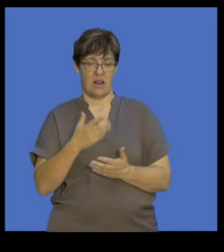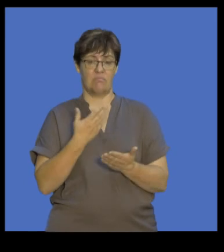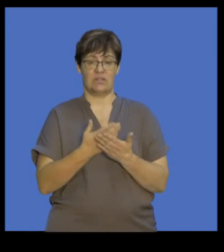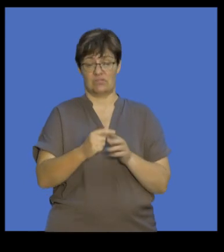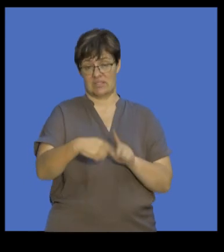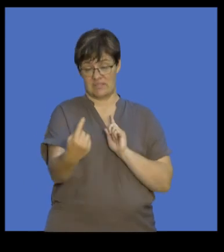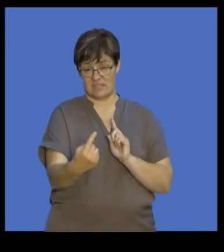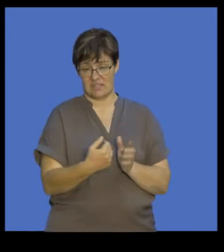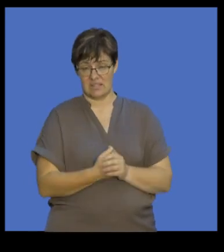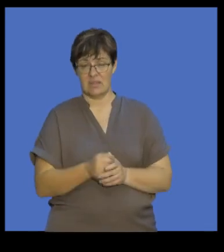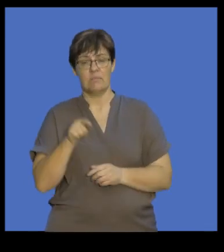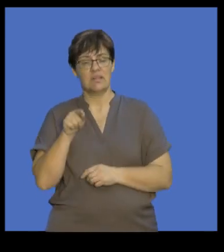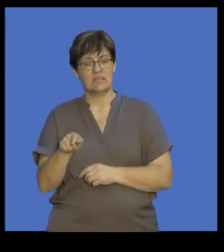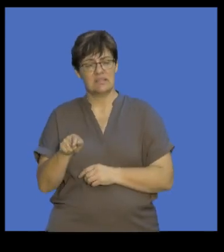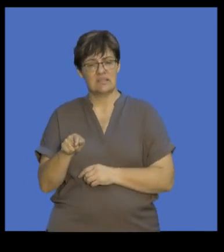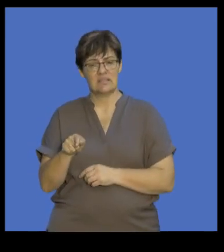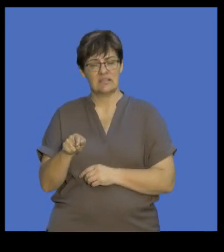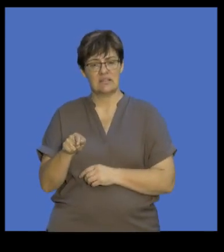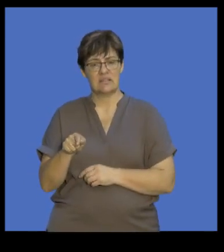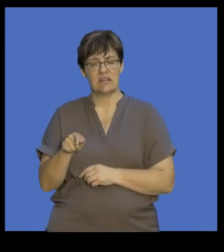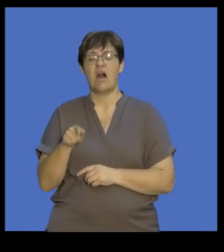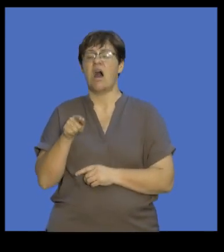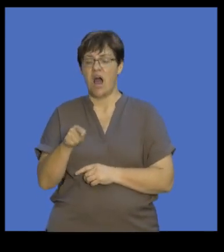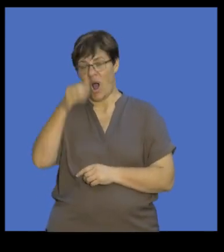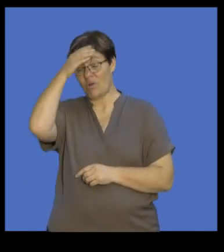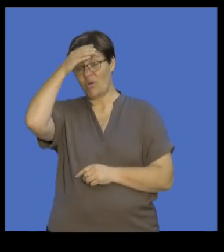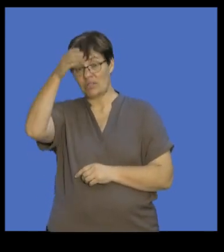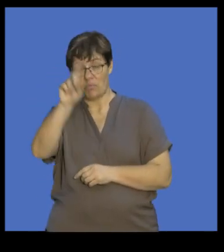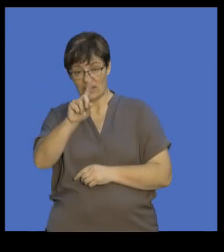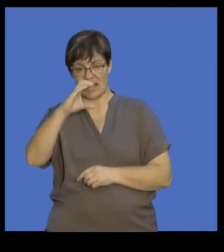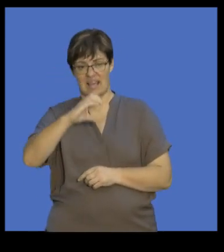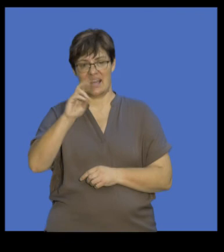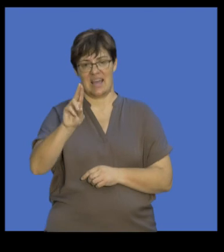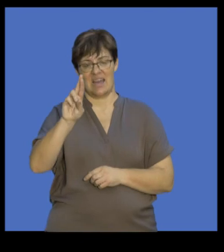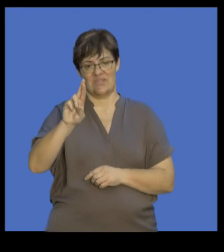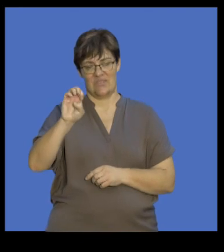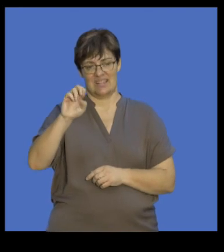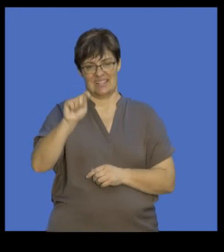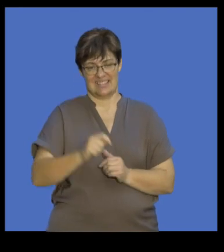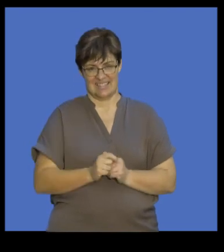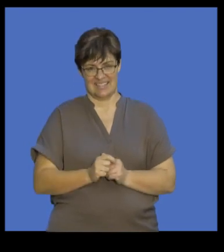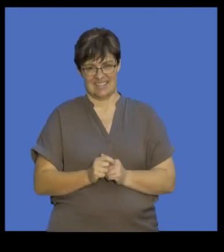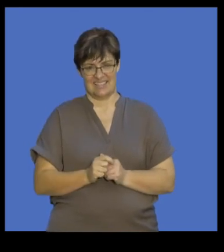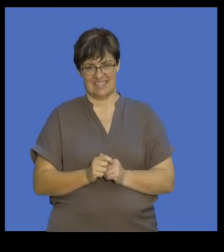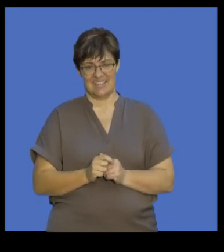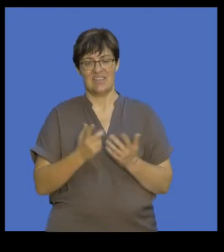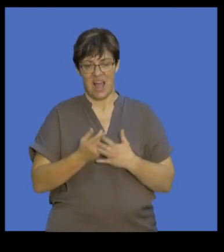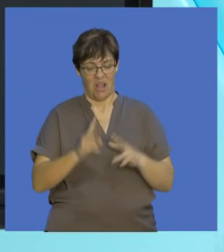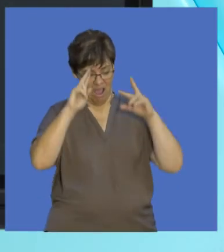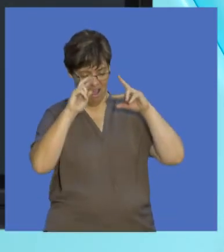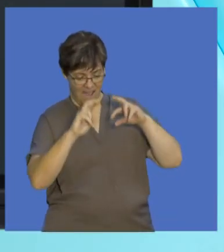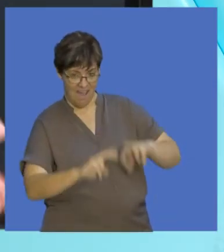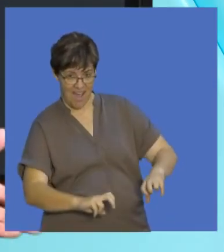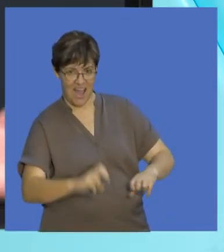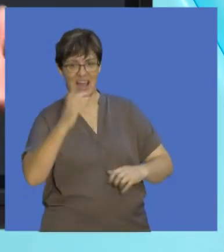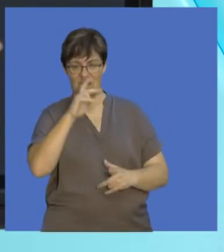potential, the terminal potential difference. But our focus today was on understanding the concept of current. Right, so